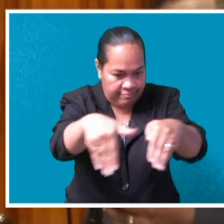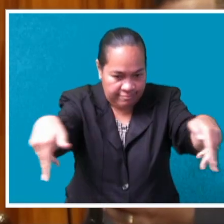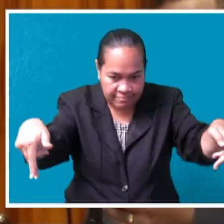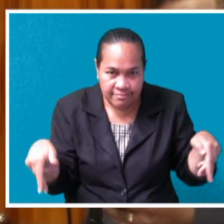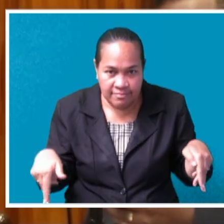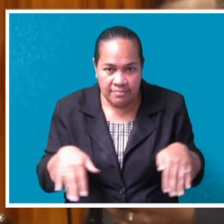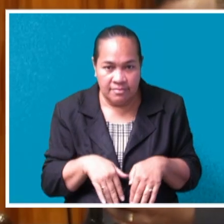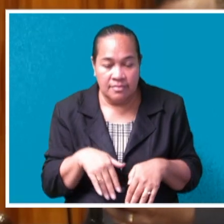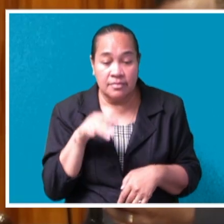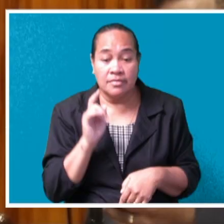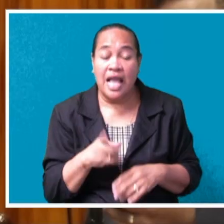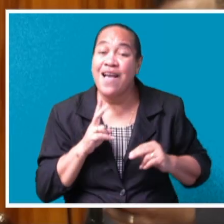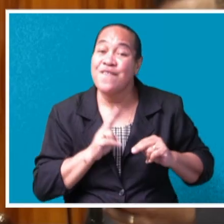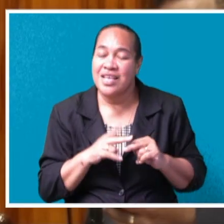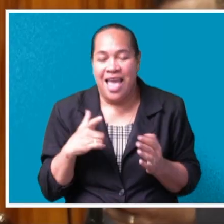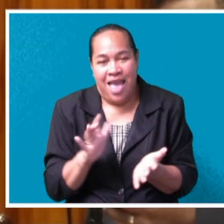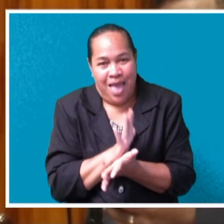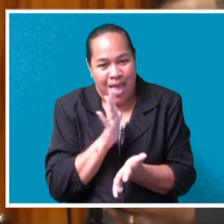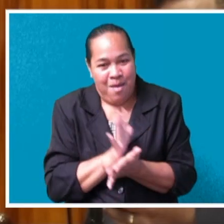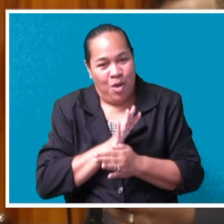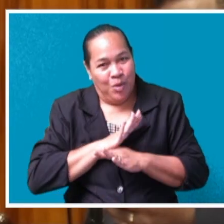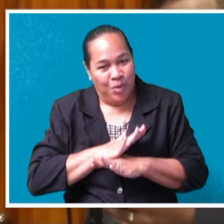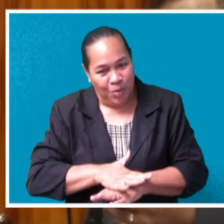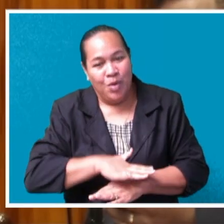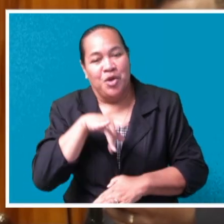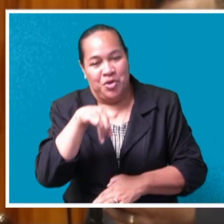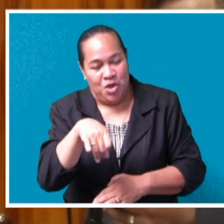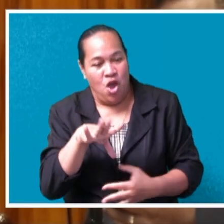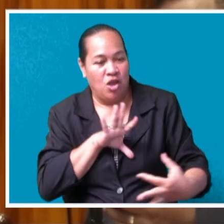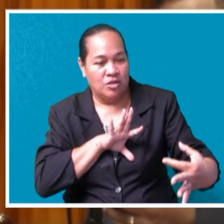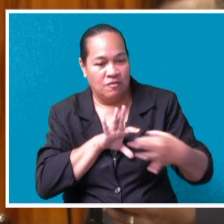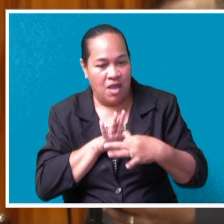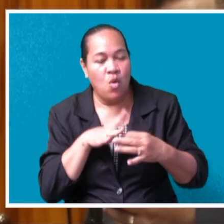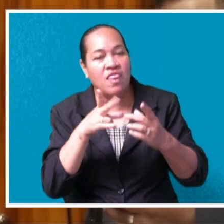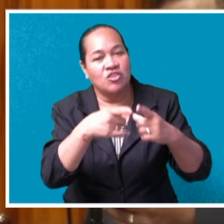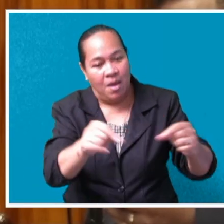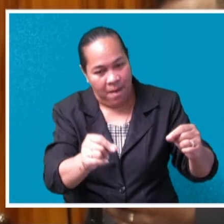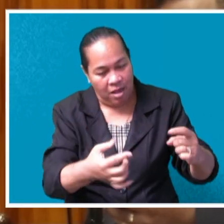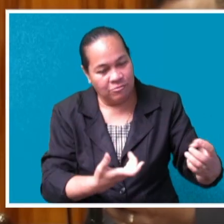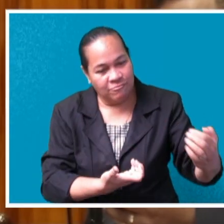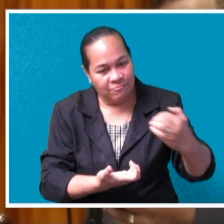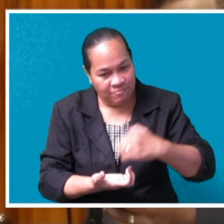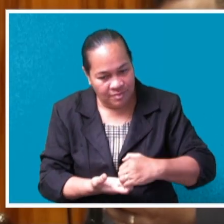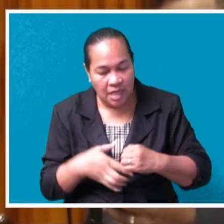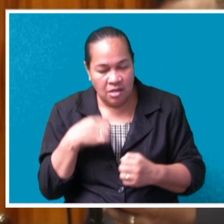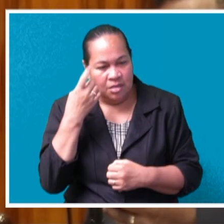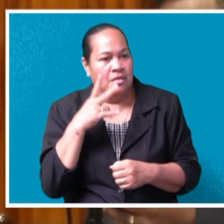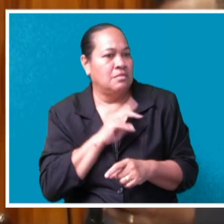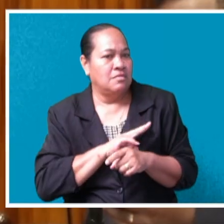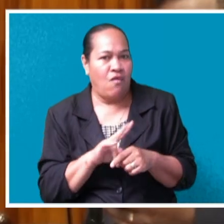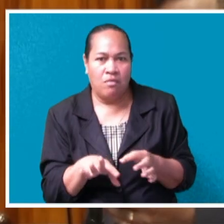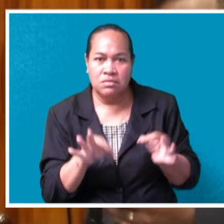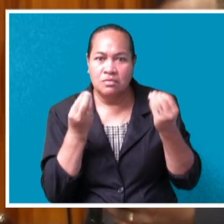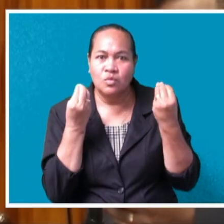Honourable Speaker, Fiji welcomes the continued development of defence cooperation with Japan and recognizes the value of this